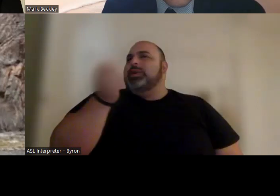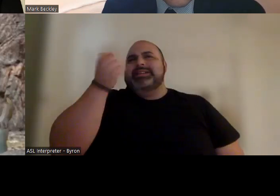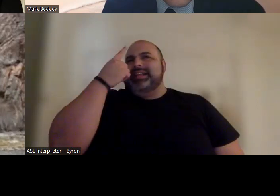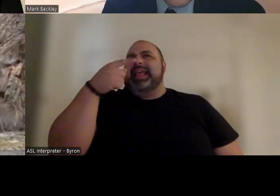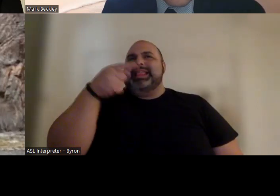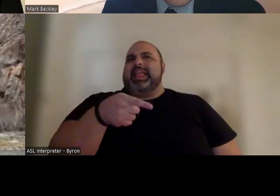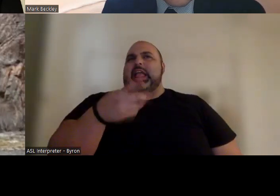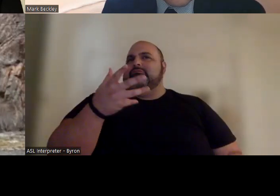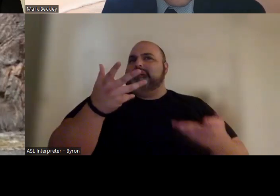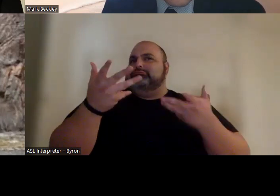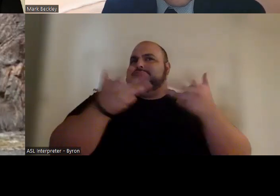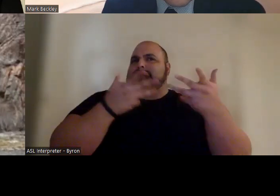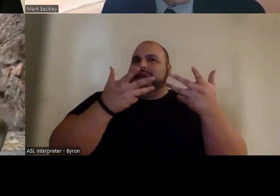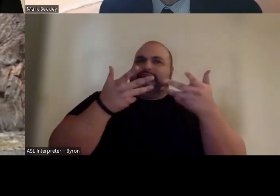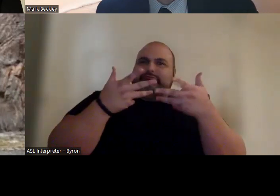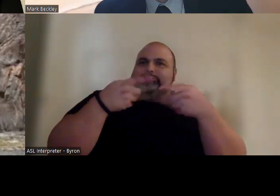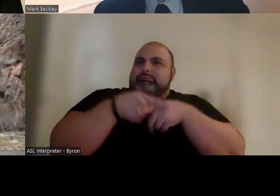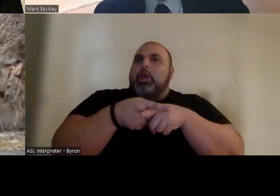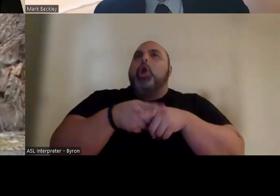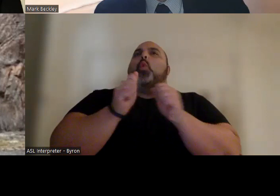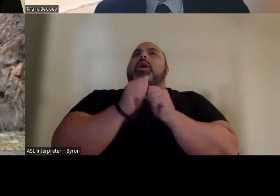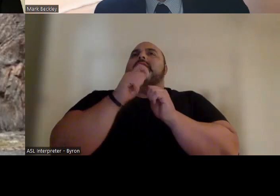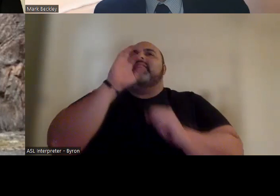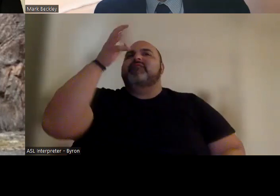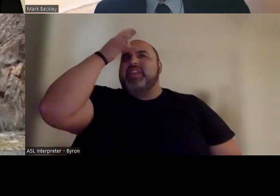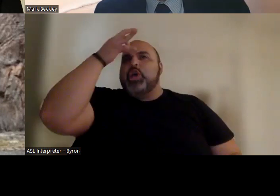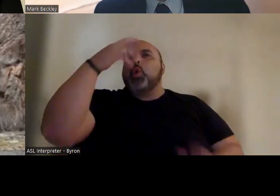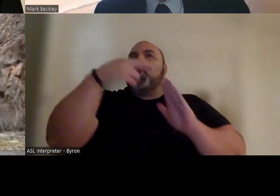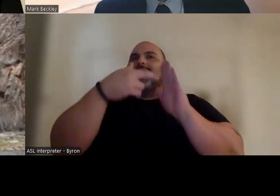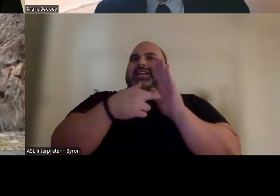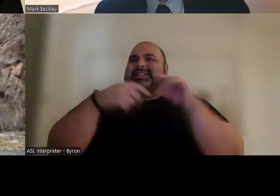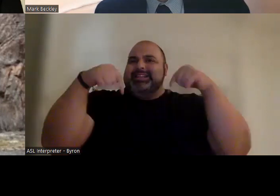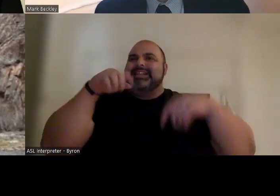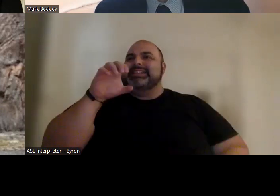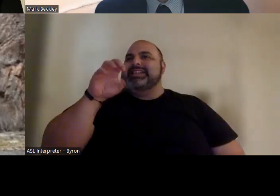interacts with federal regulations at the CMS level.